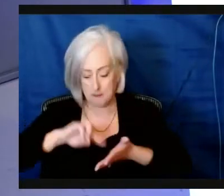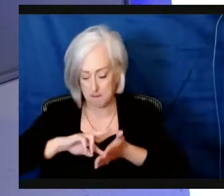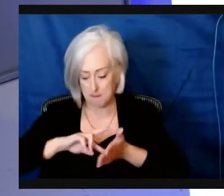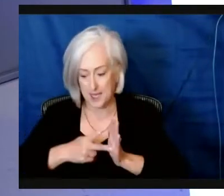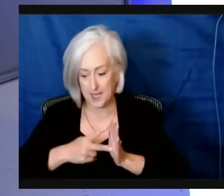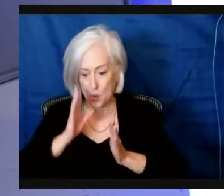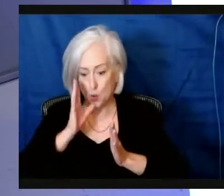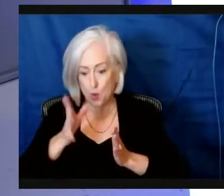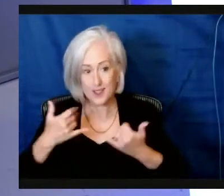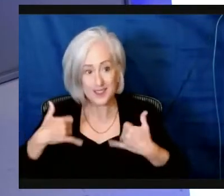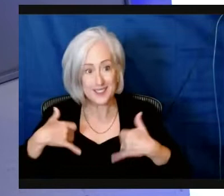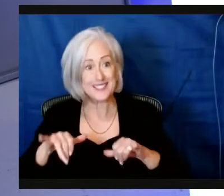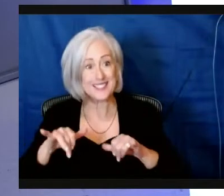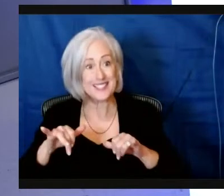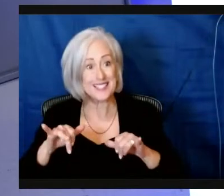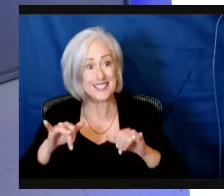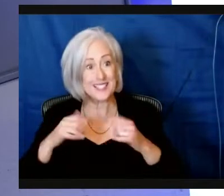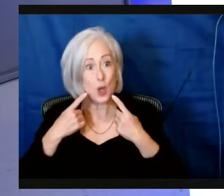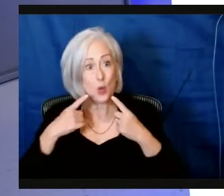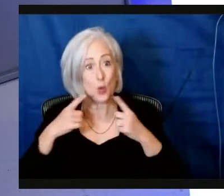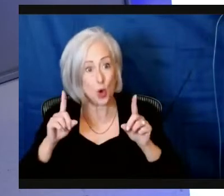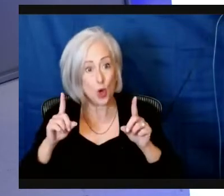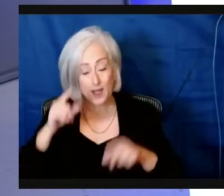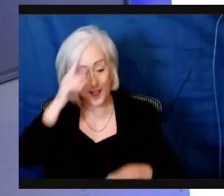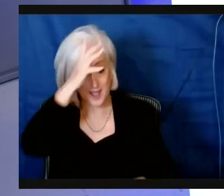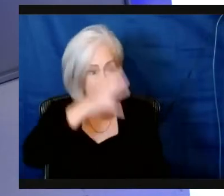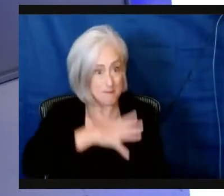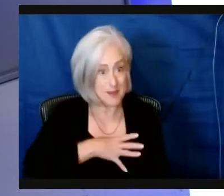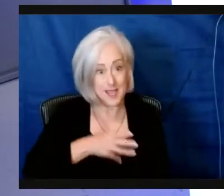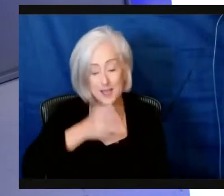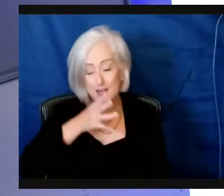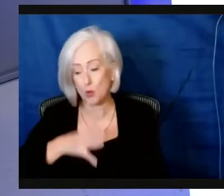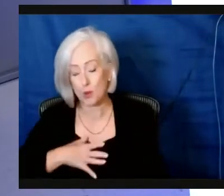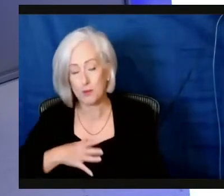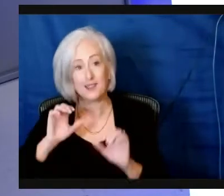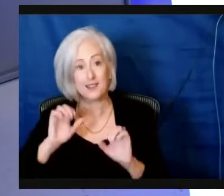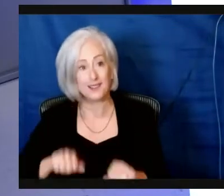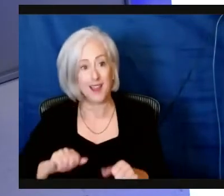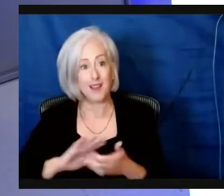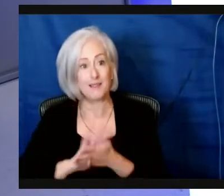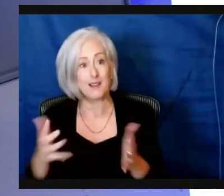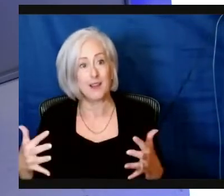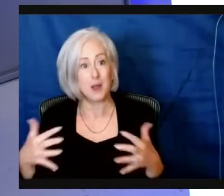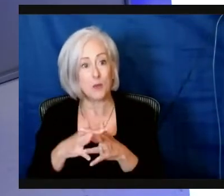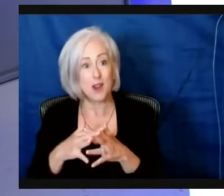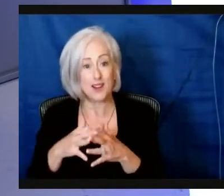space? Okay, so I knew this question would come up. Yeah, So